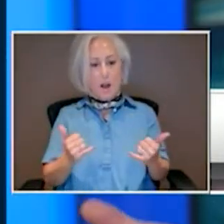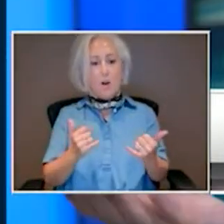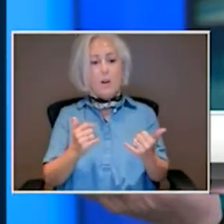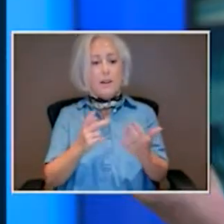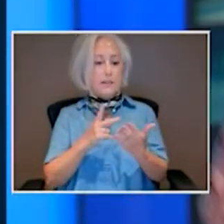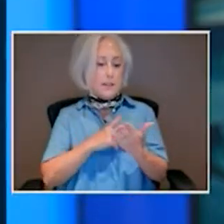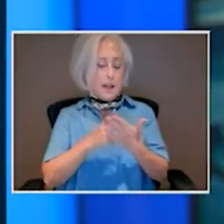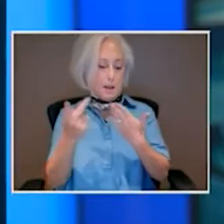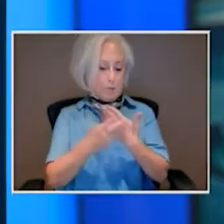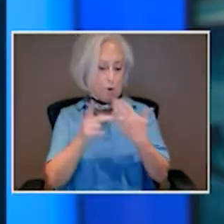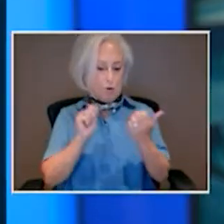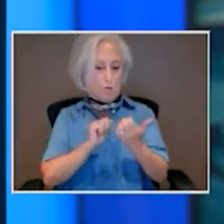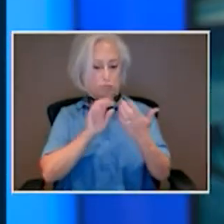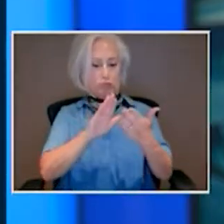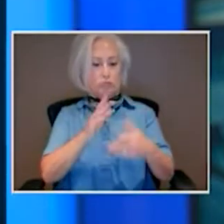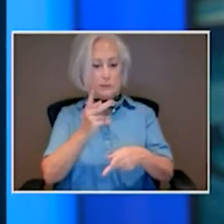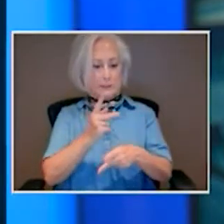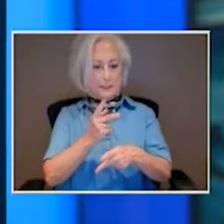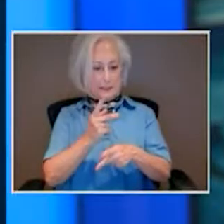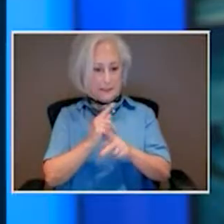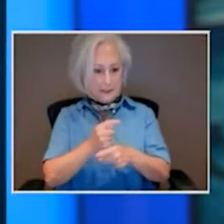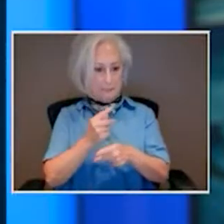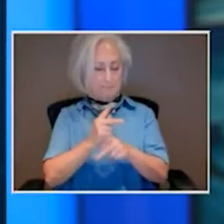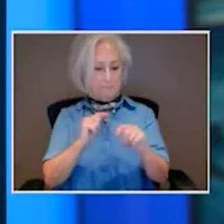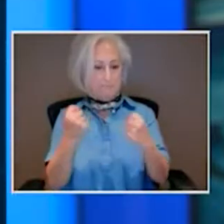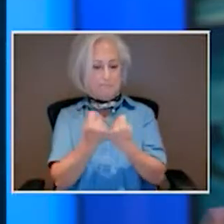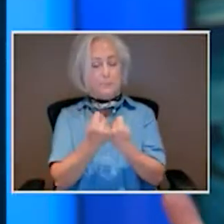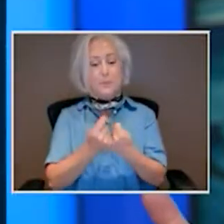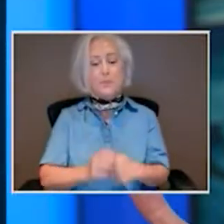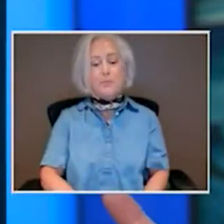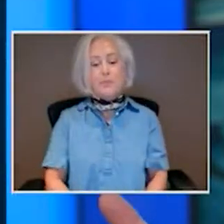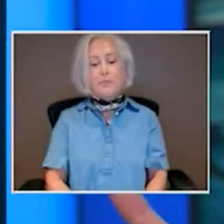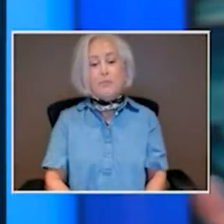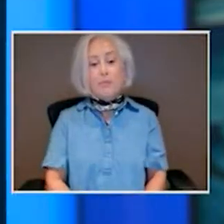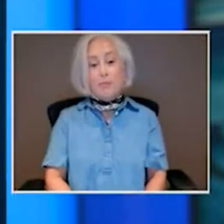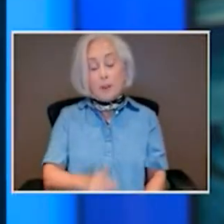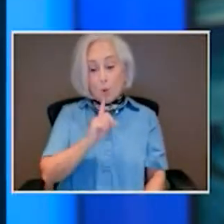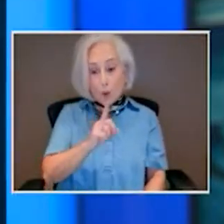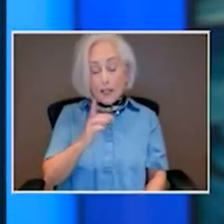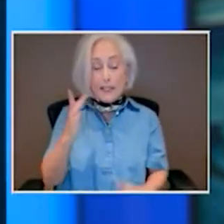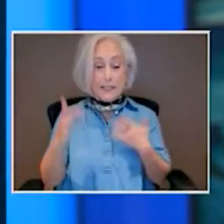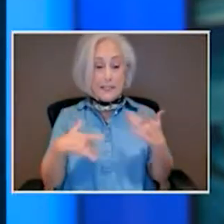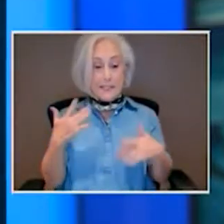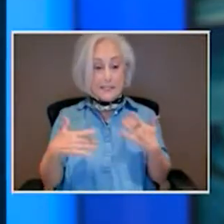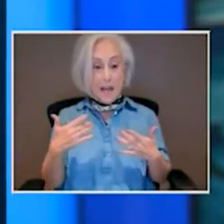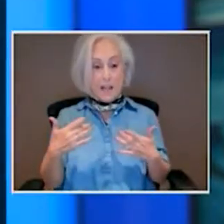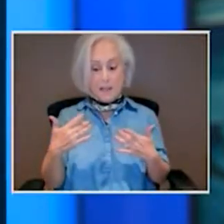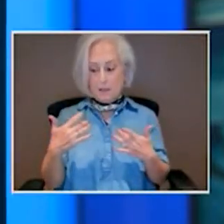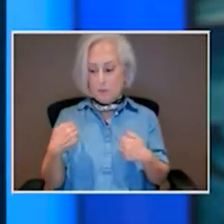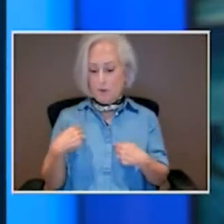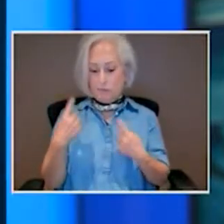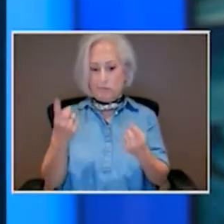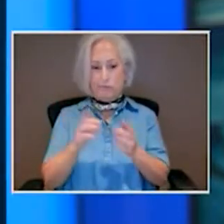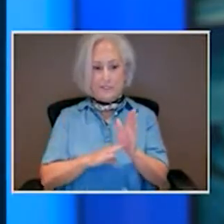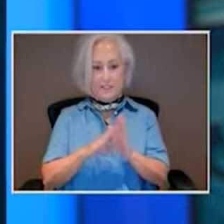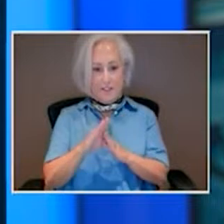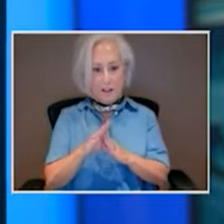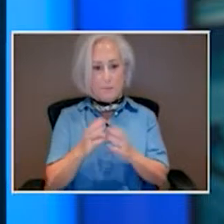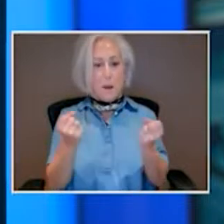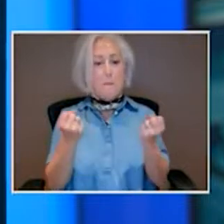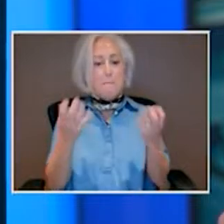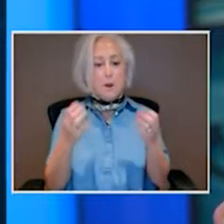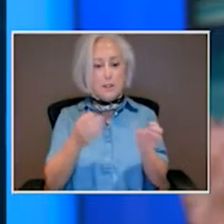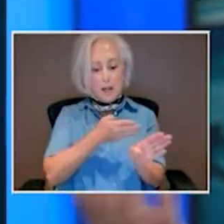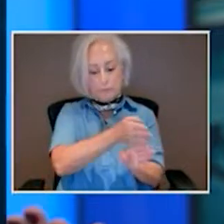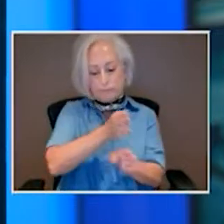First and foremost, I think one thing that really was a benefit that I'm excited that we've developed over the last 7 years is our multidisciplinary clinics, and we've expanded